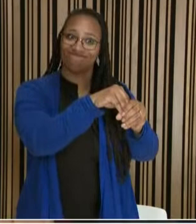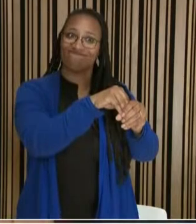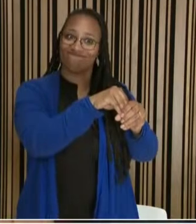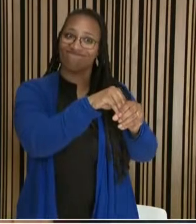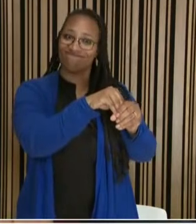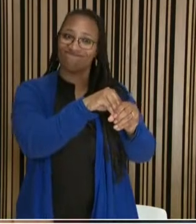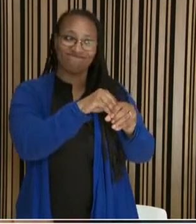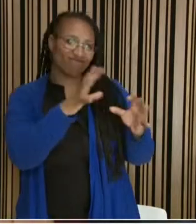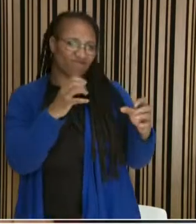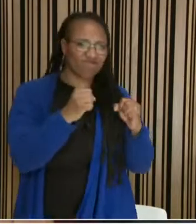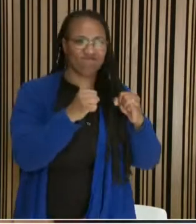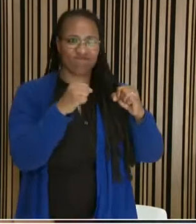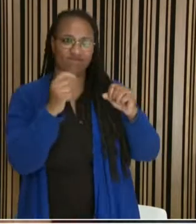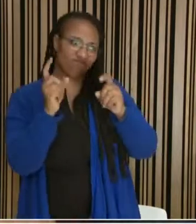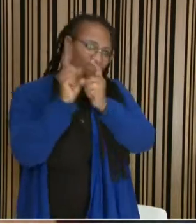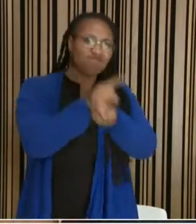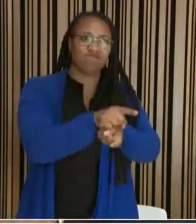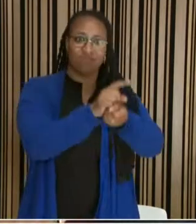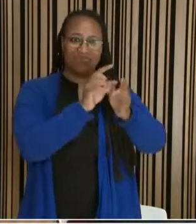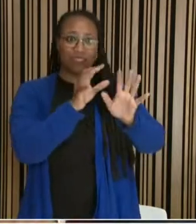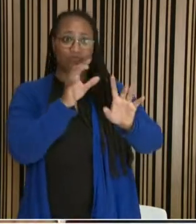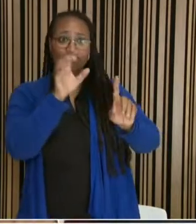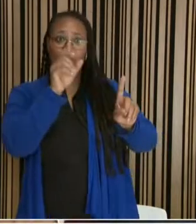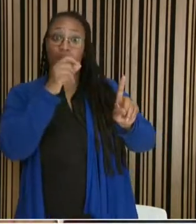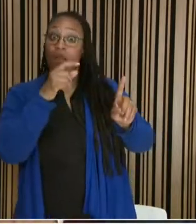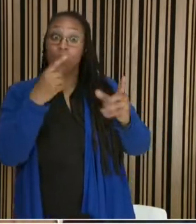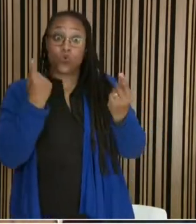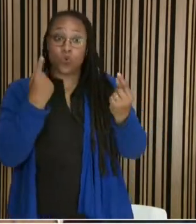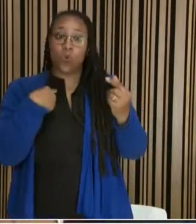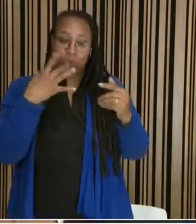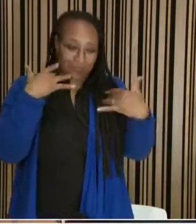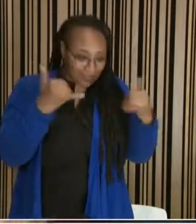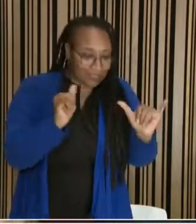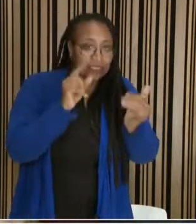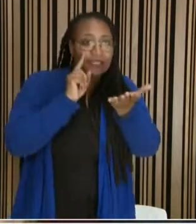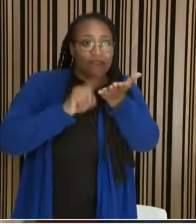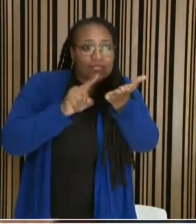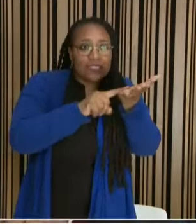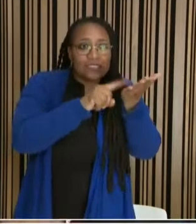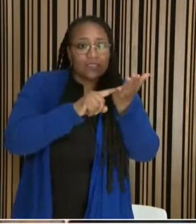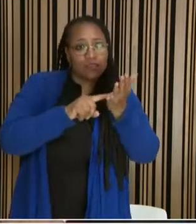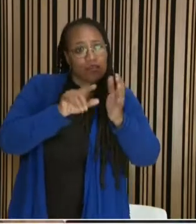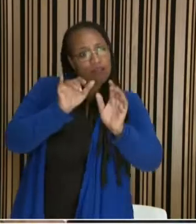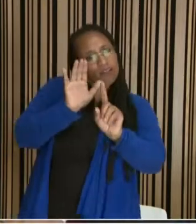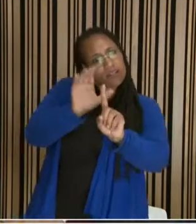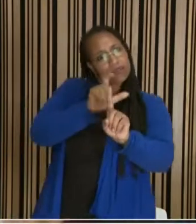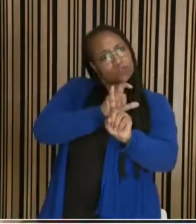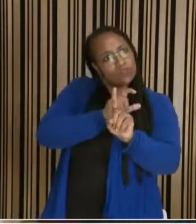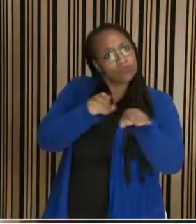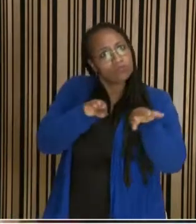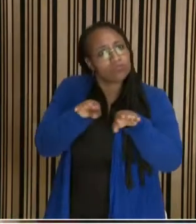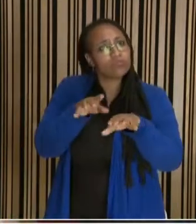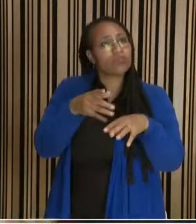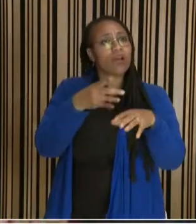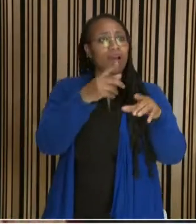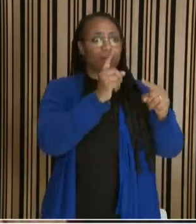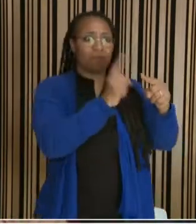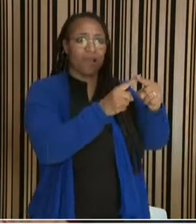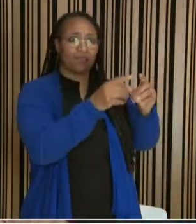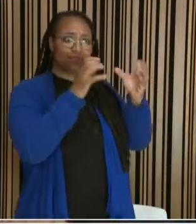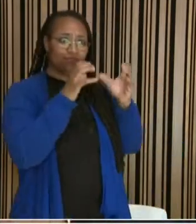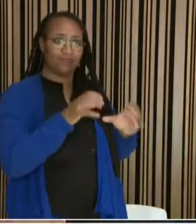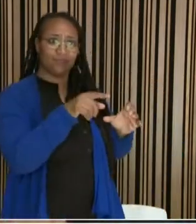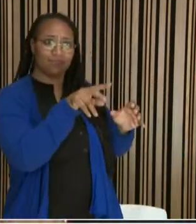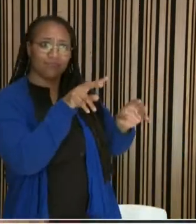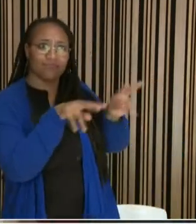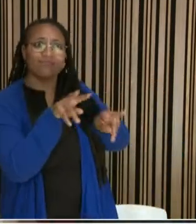jurisdiction and authority over that investigation. Once we complete our preliminary findings, that information will then